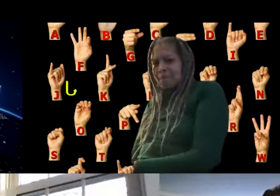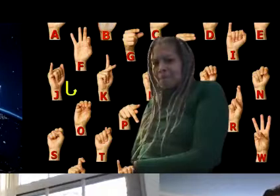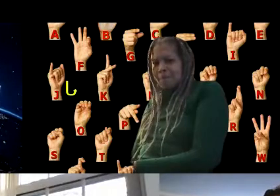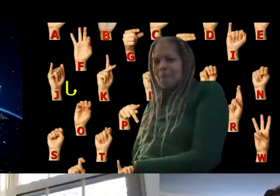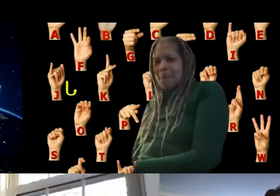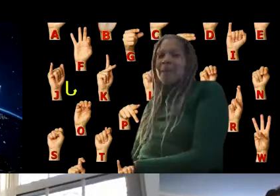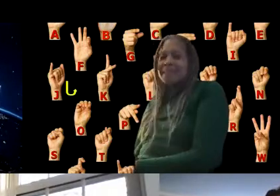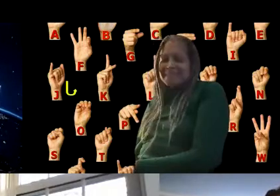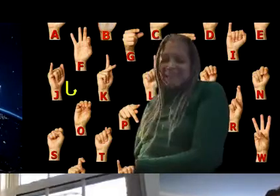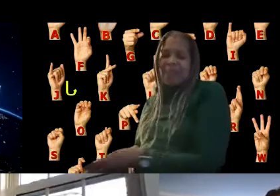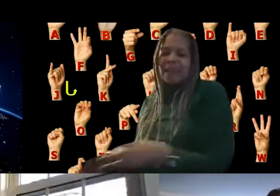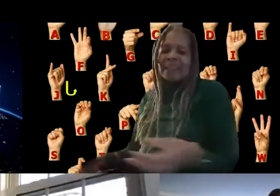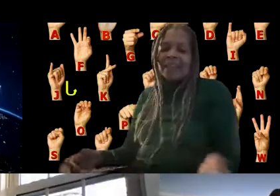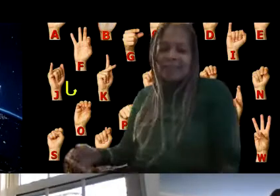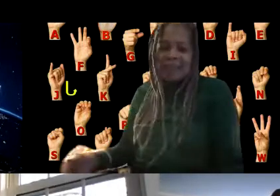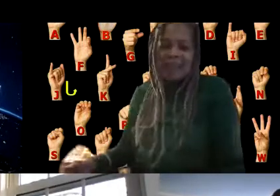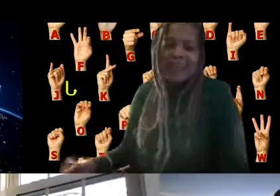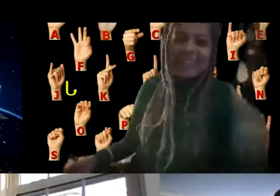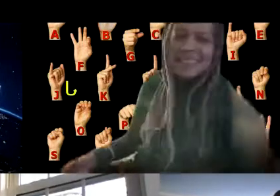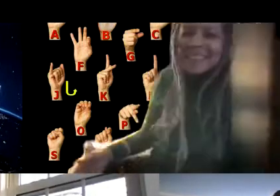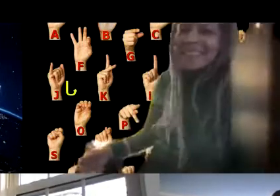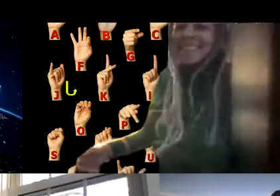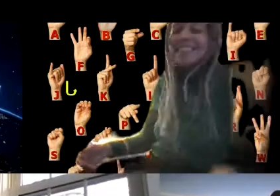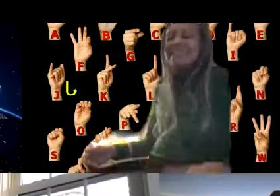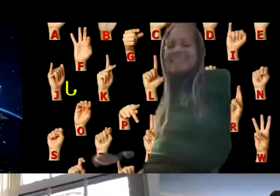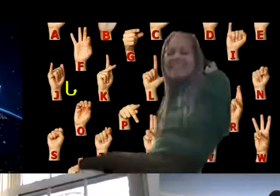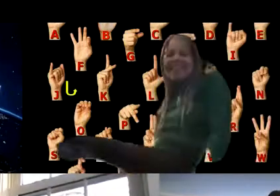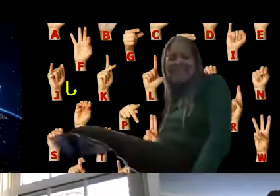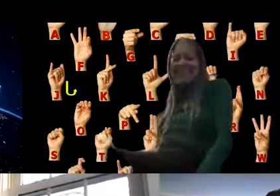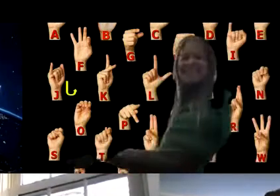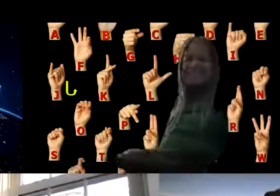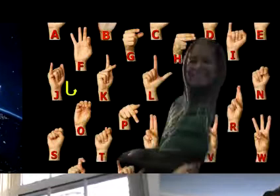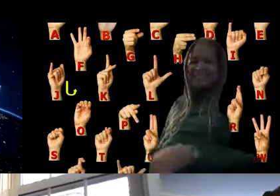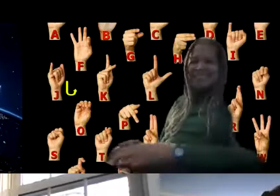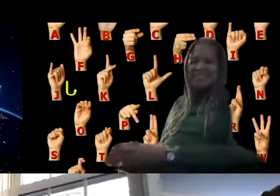of food ever invented, so that's Mikey. Not much of a discouragement to me.